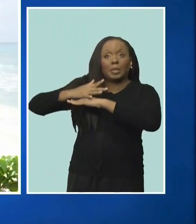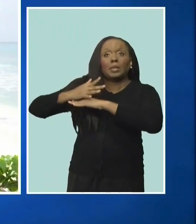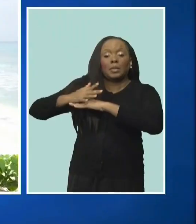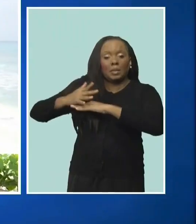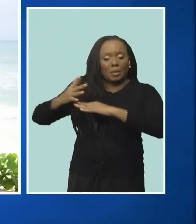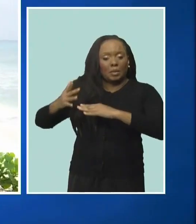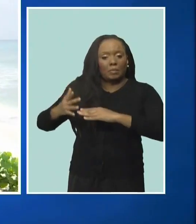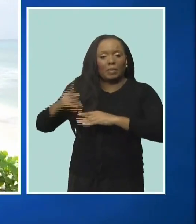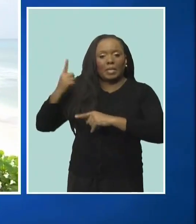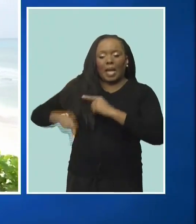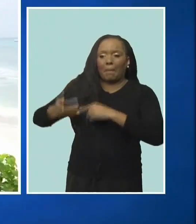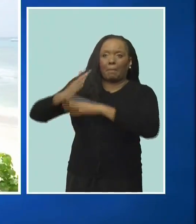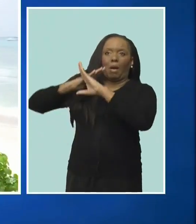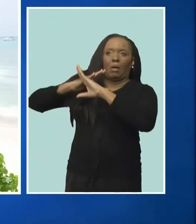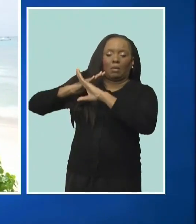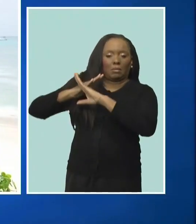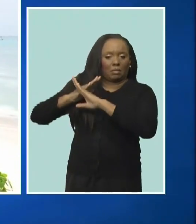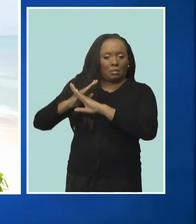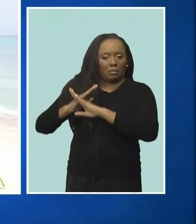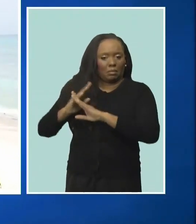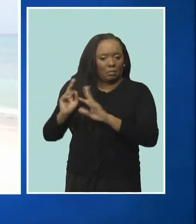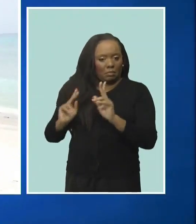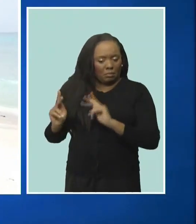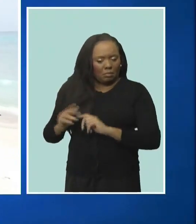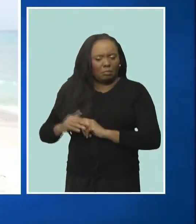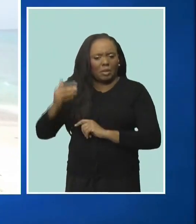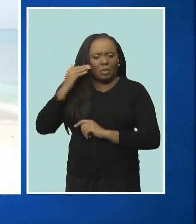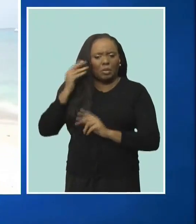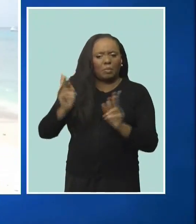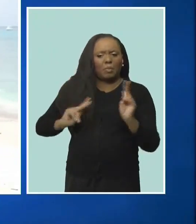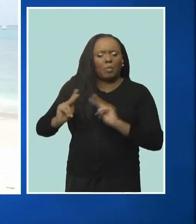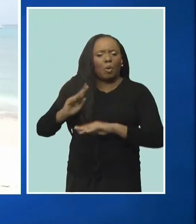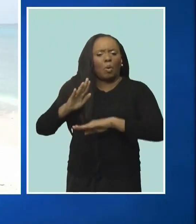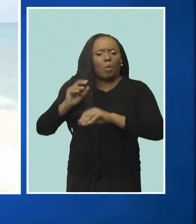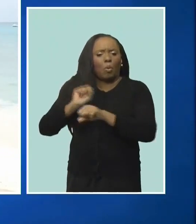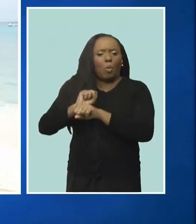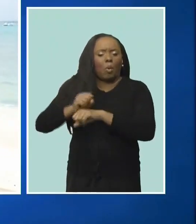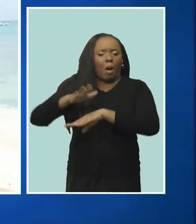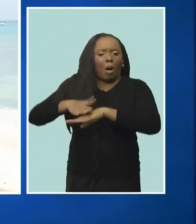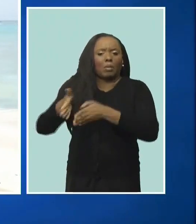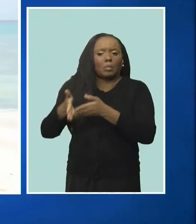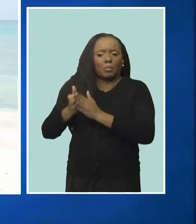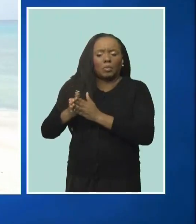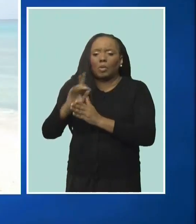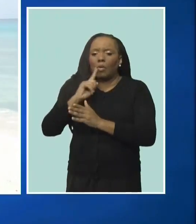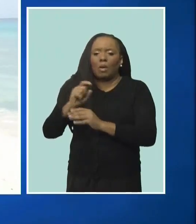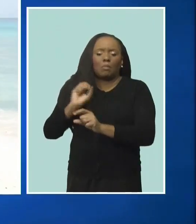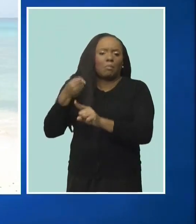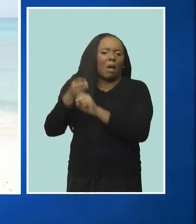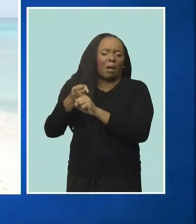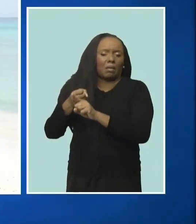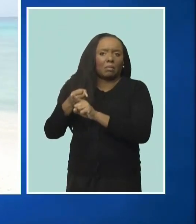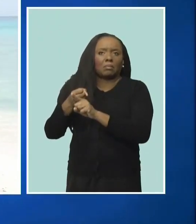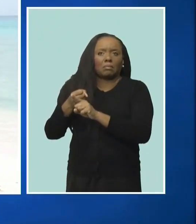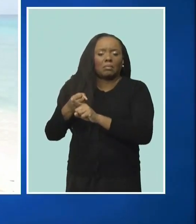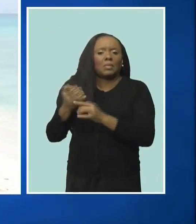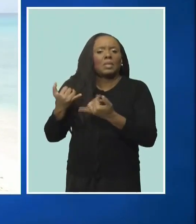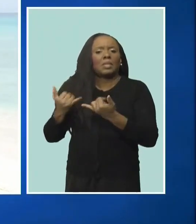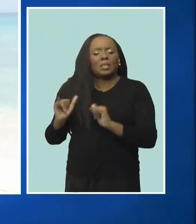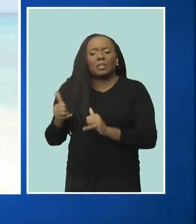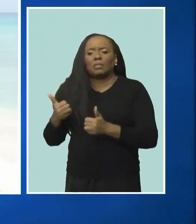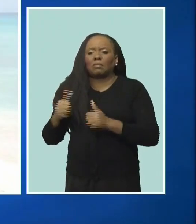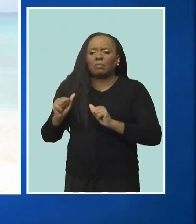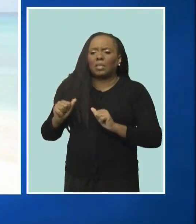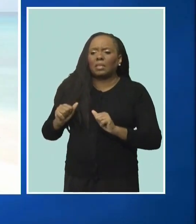It's no, mystery that they have been severely impacted by the effects of the last system and are still recovering.